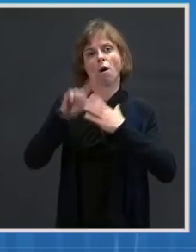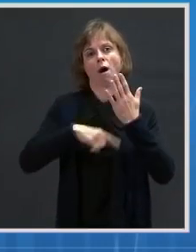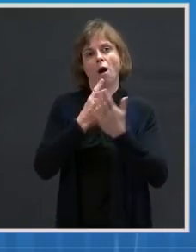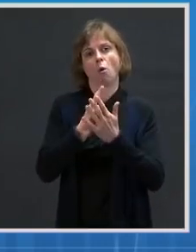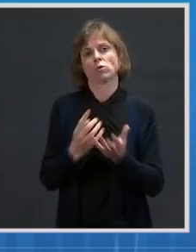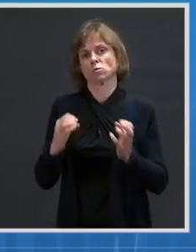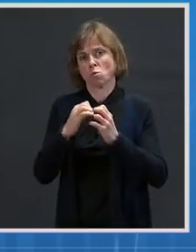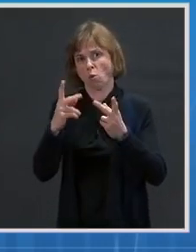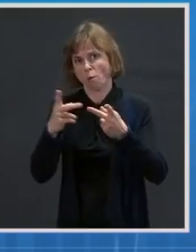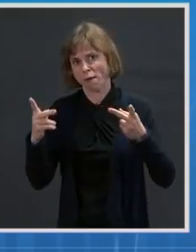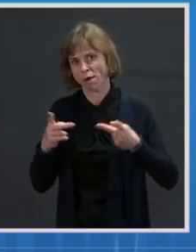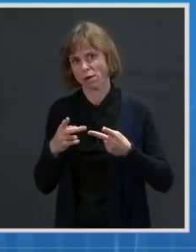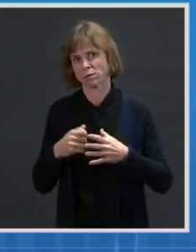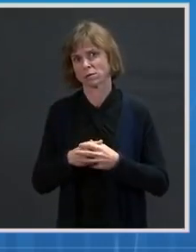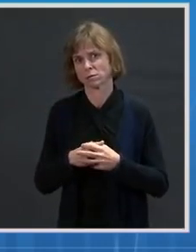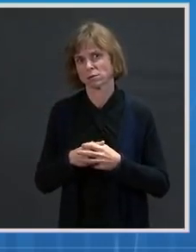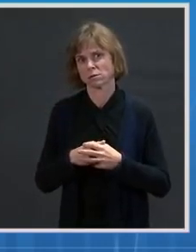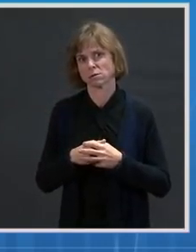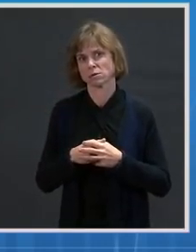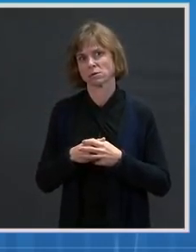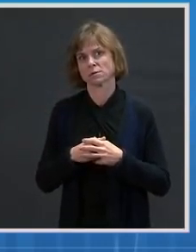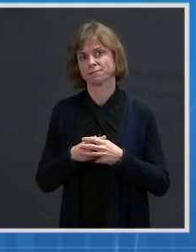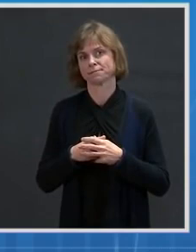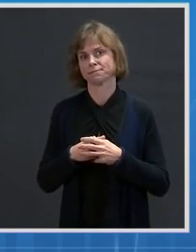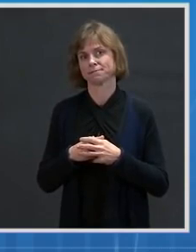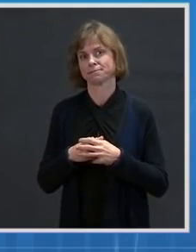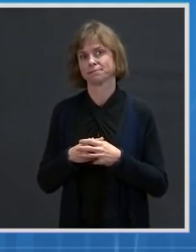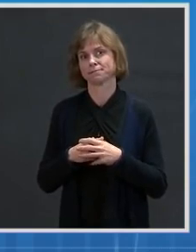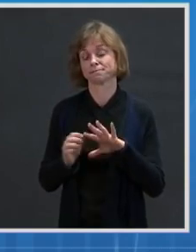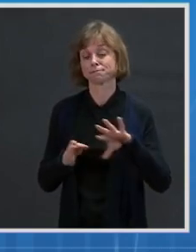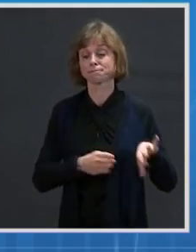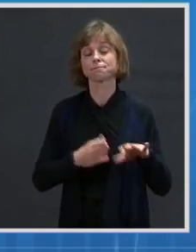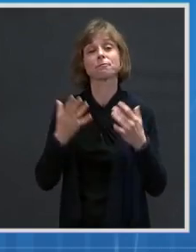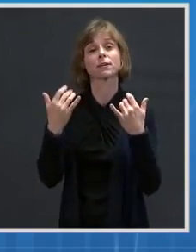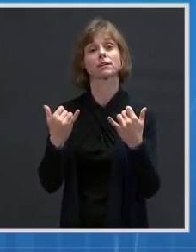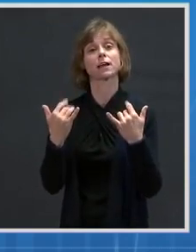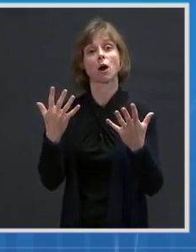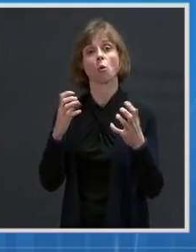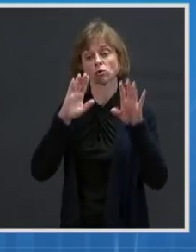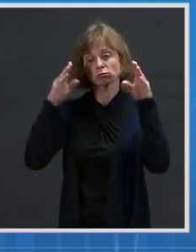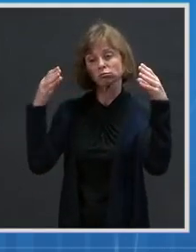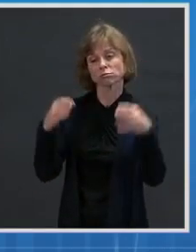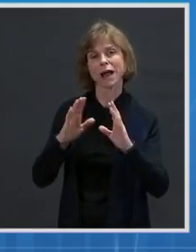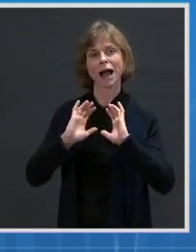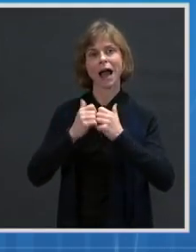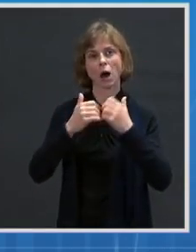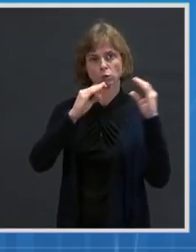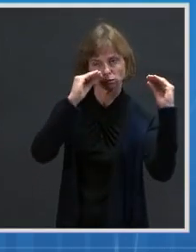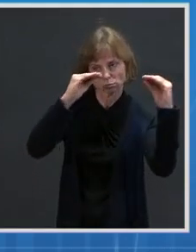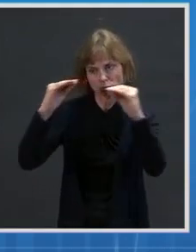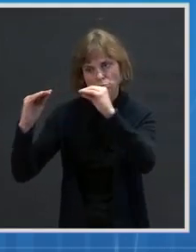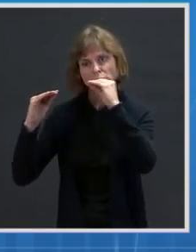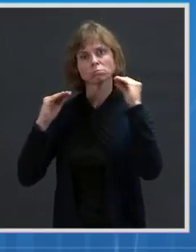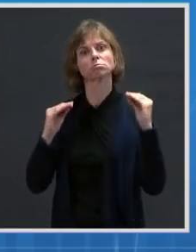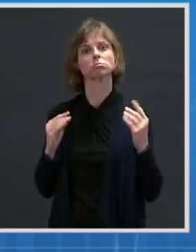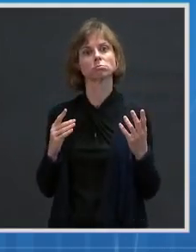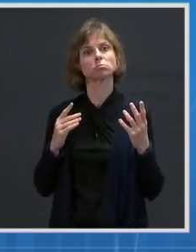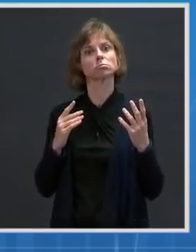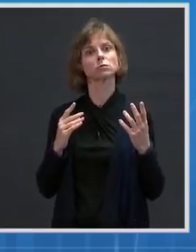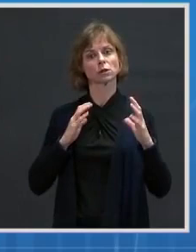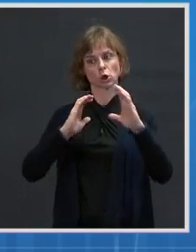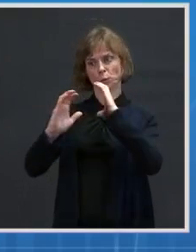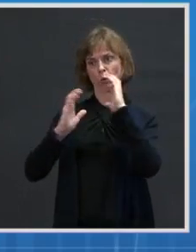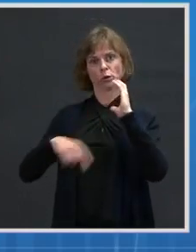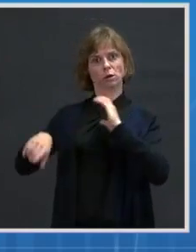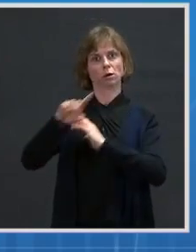Next, I want to begin to turn to our efforts to educate and communicate with the public about the importance of